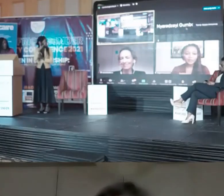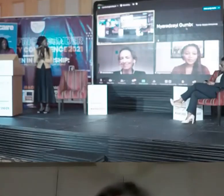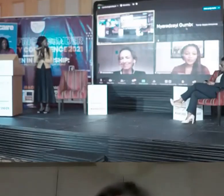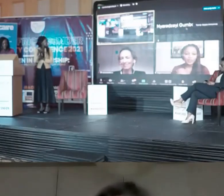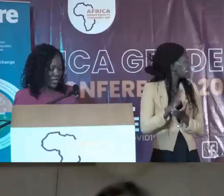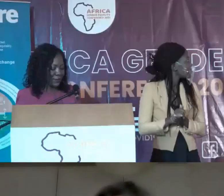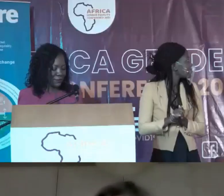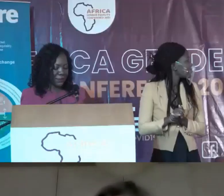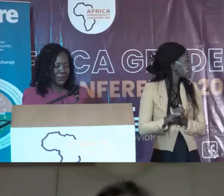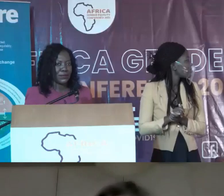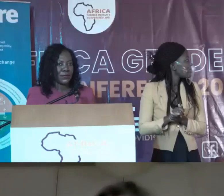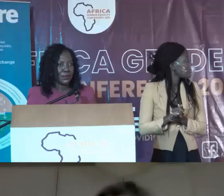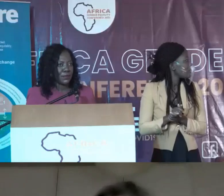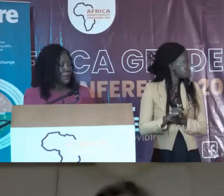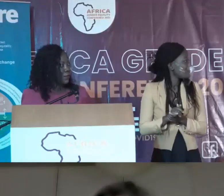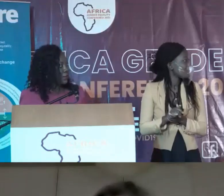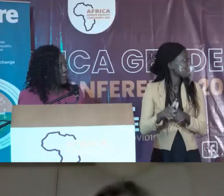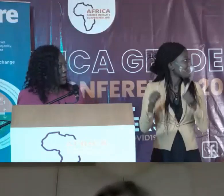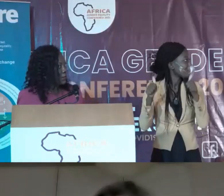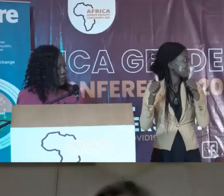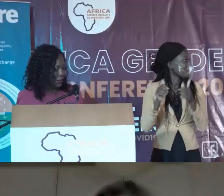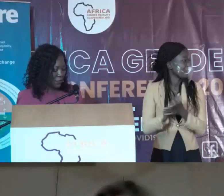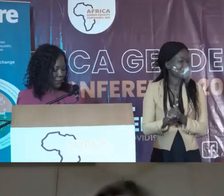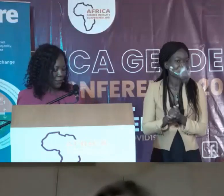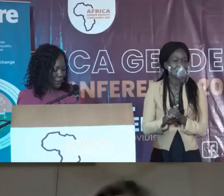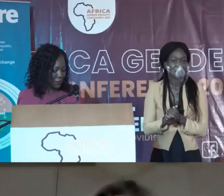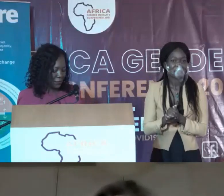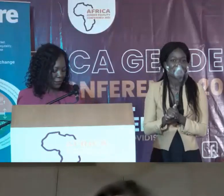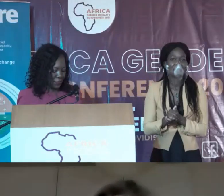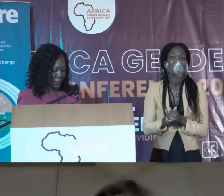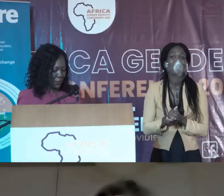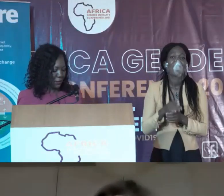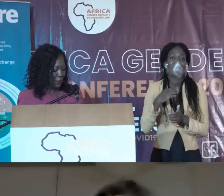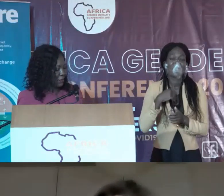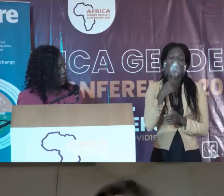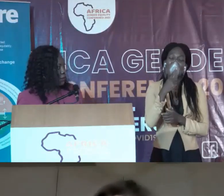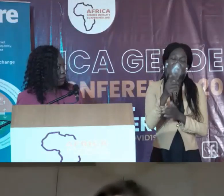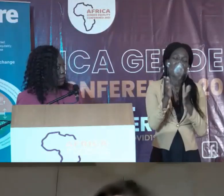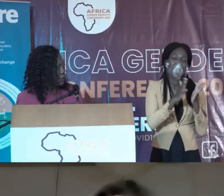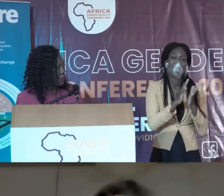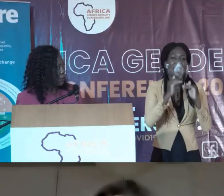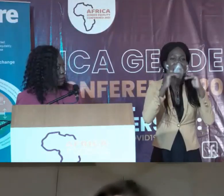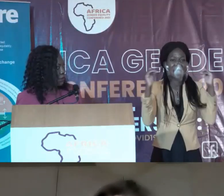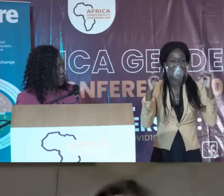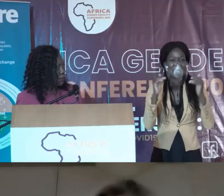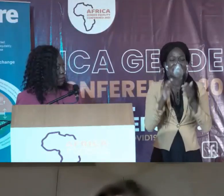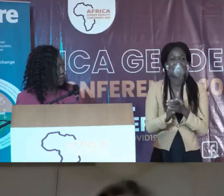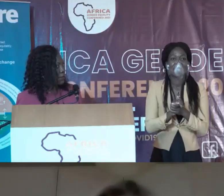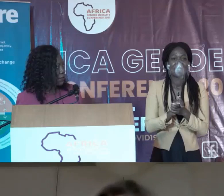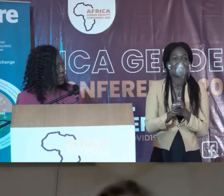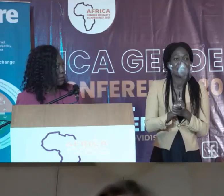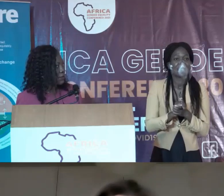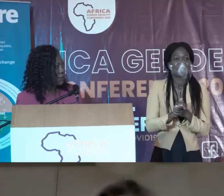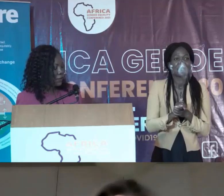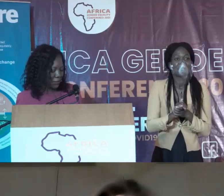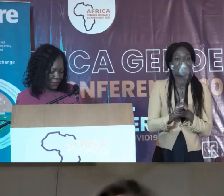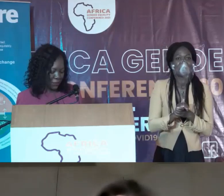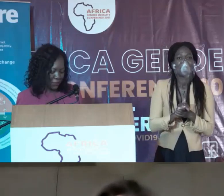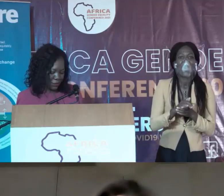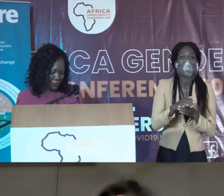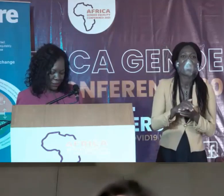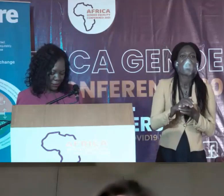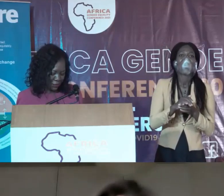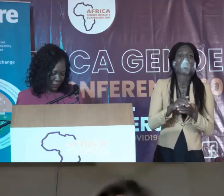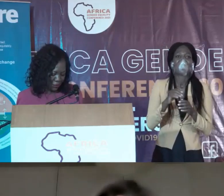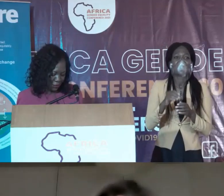All right, okay. My last word is that gender equity issues should not be side event issues